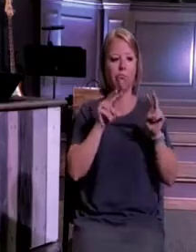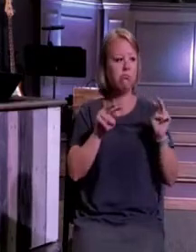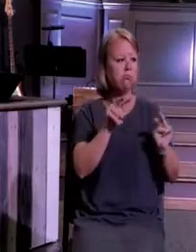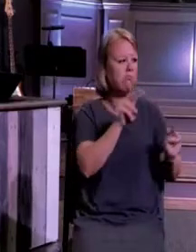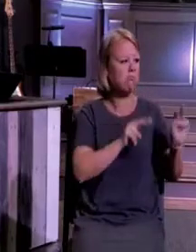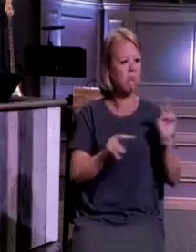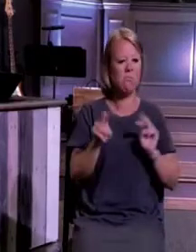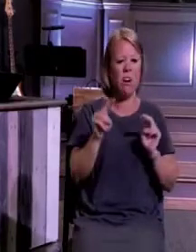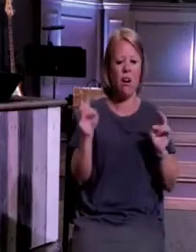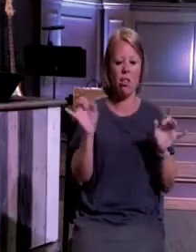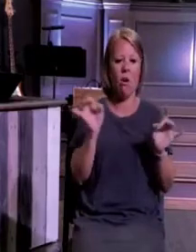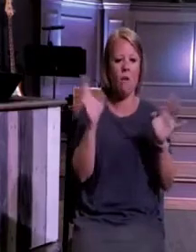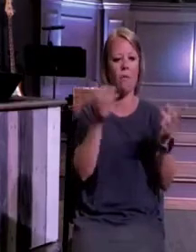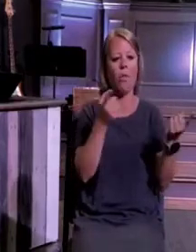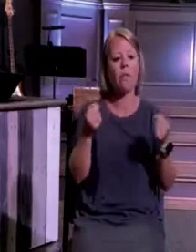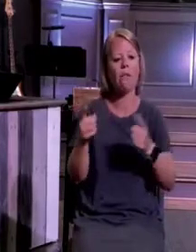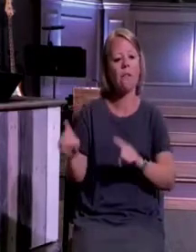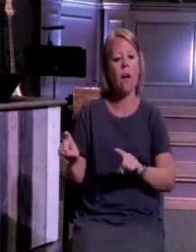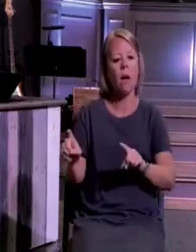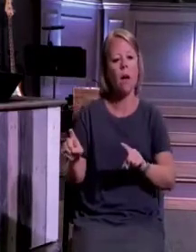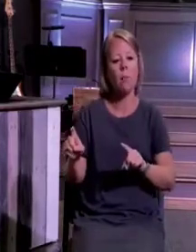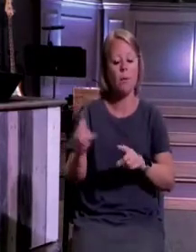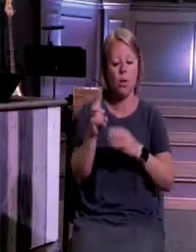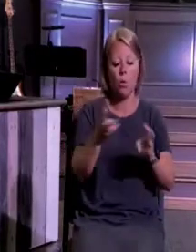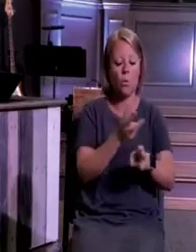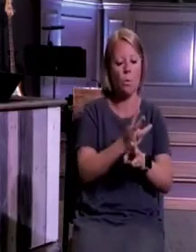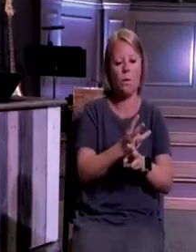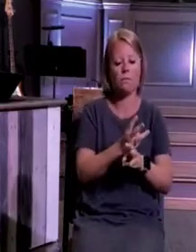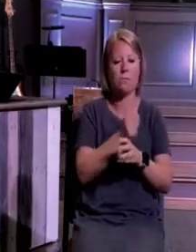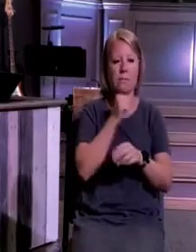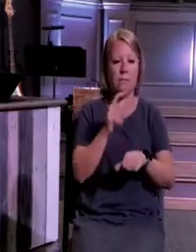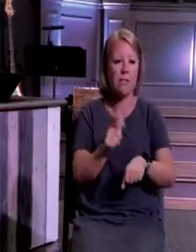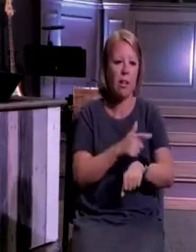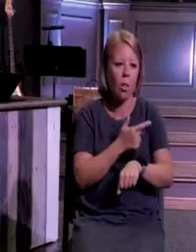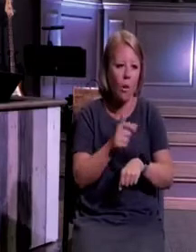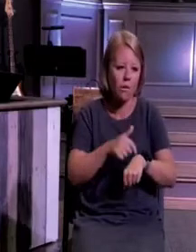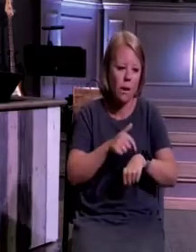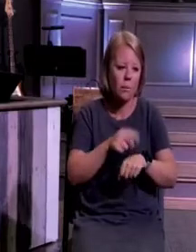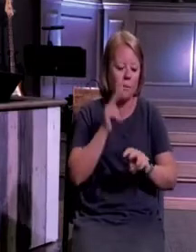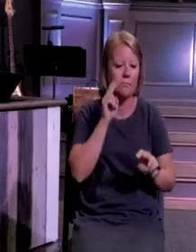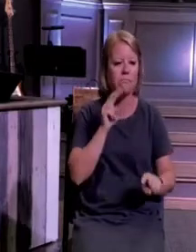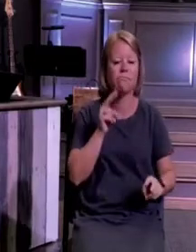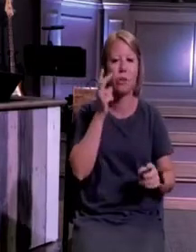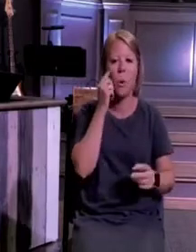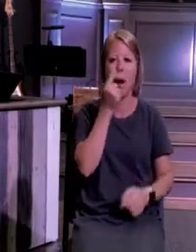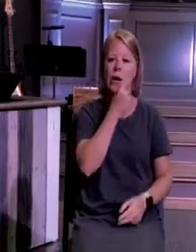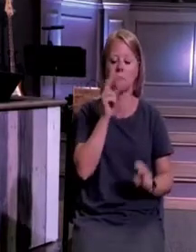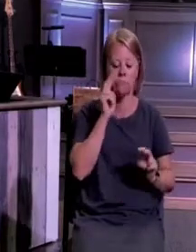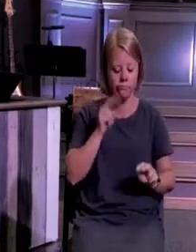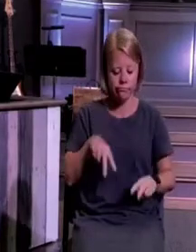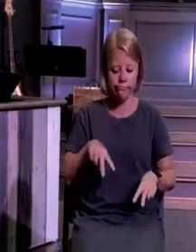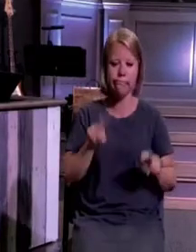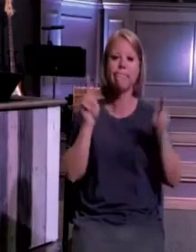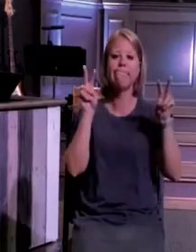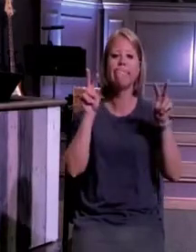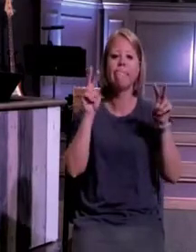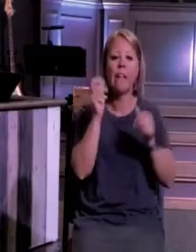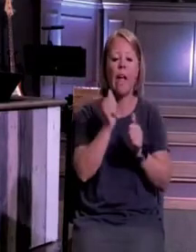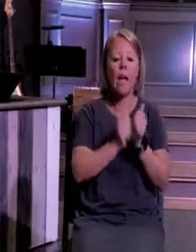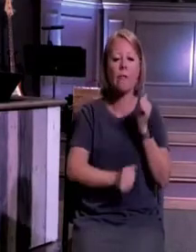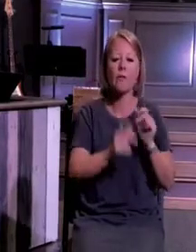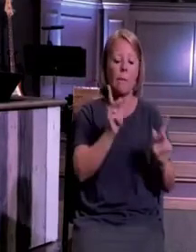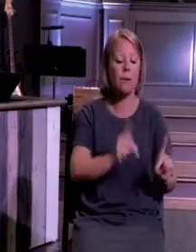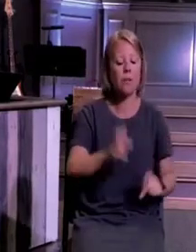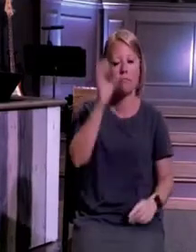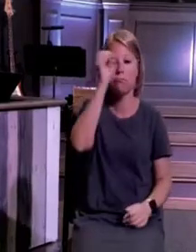the decay that's happening around the world. It doesn't take long for you to lift up your eyes, and everybody's got an opinion and everybody's